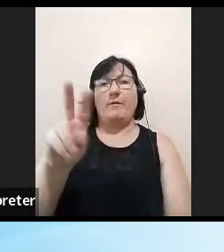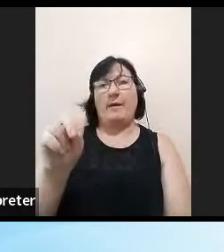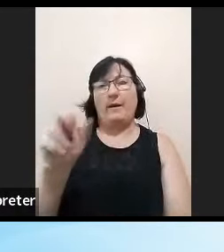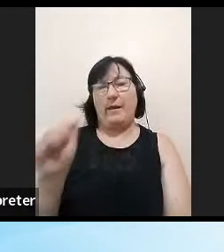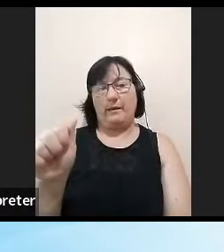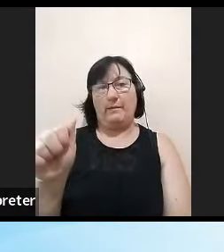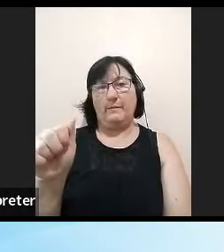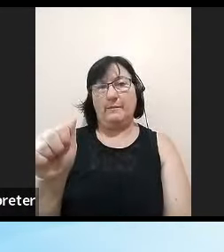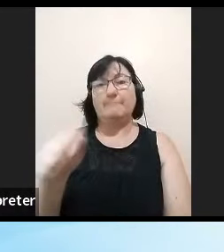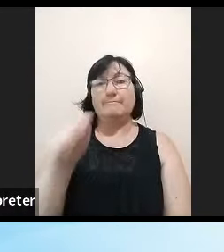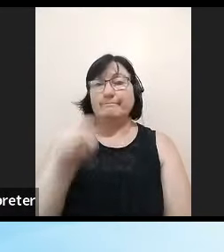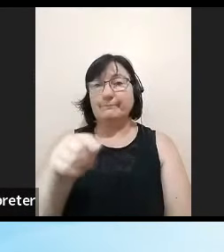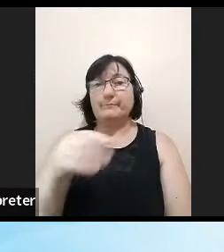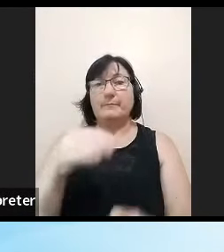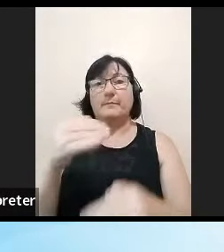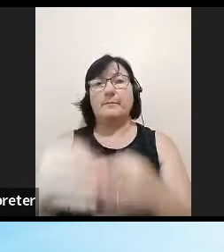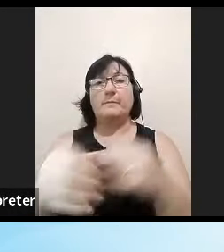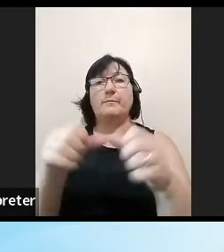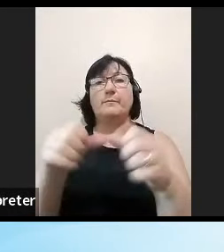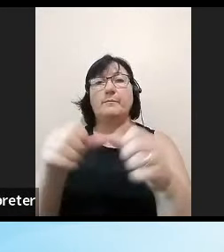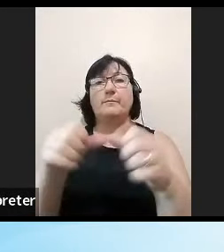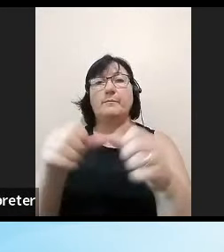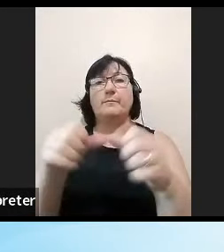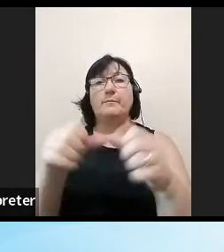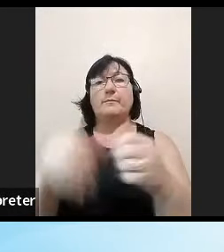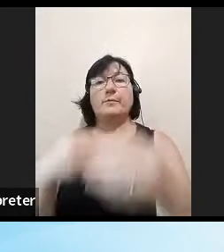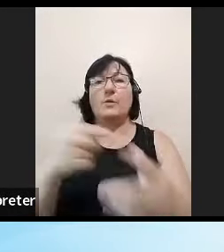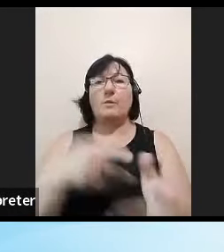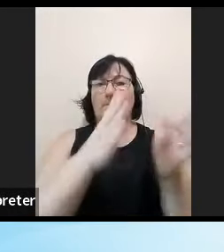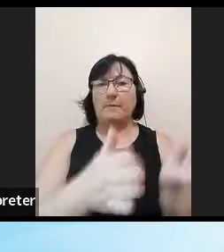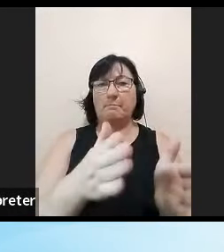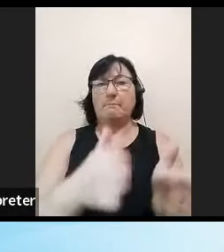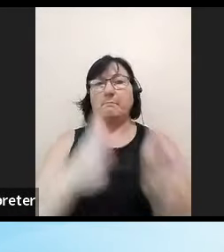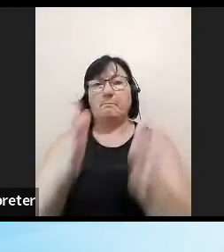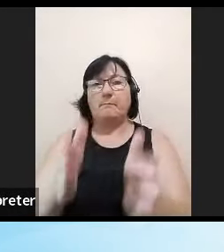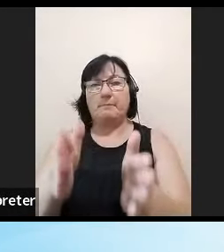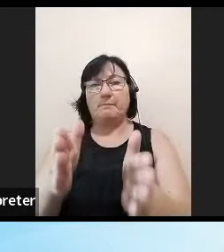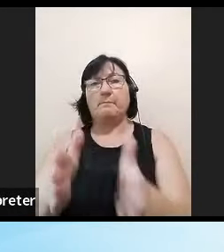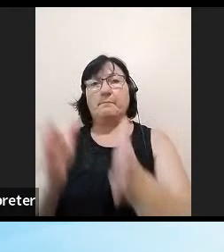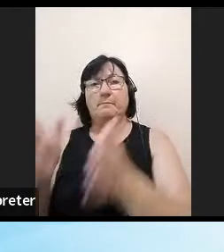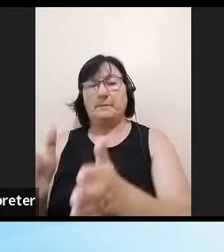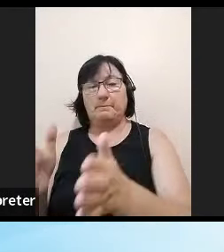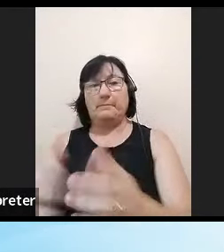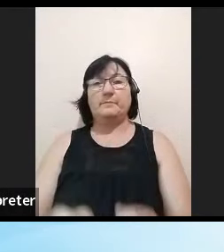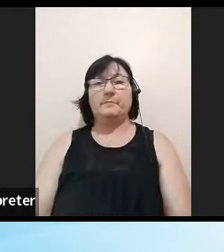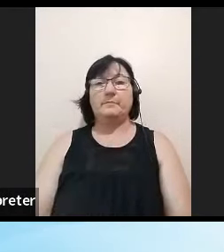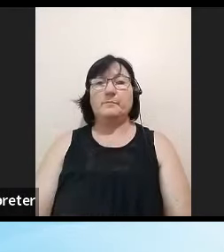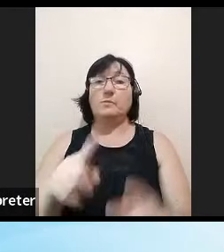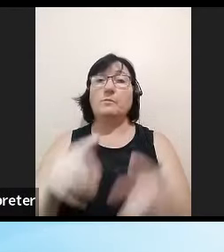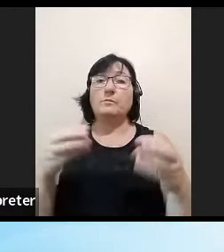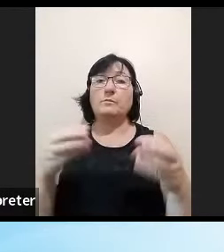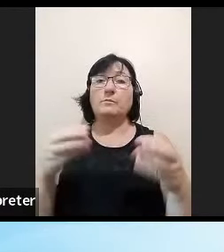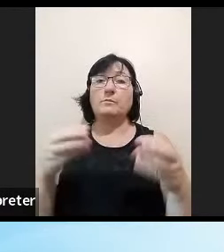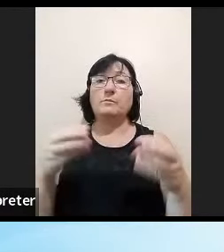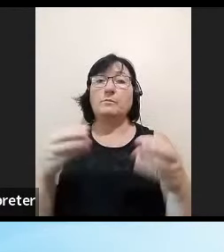phases. The organization will soon issue the letter or the formal communication informing the clients